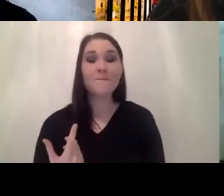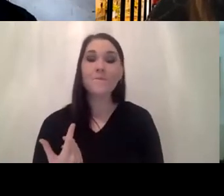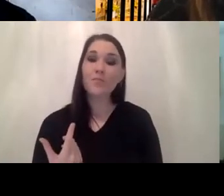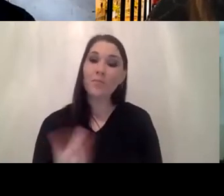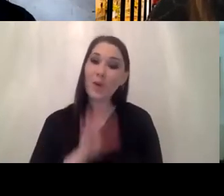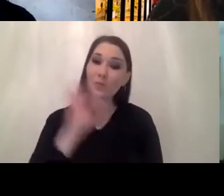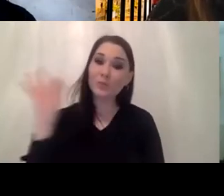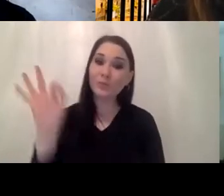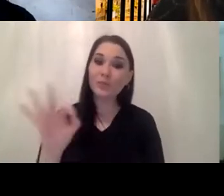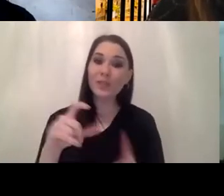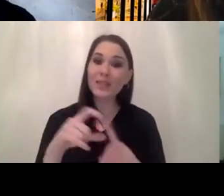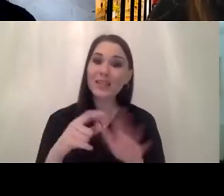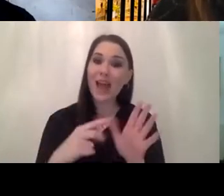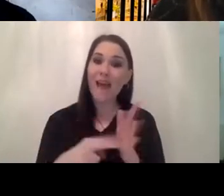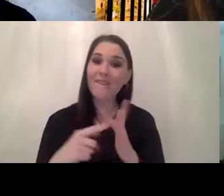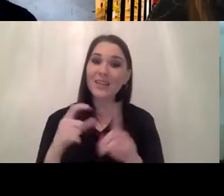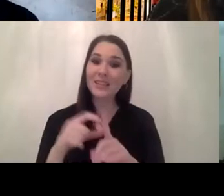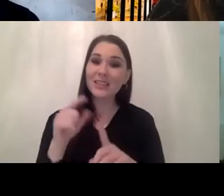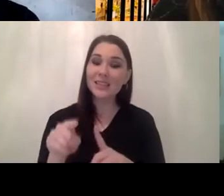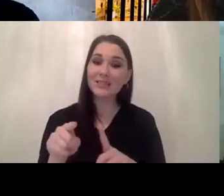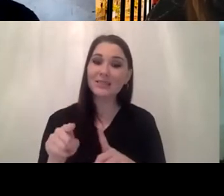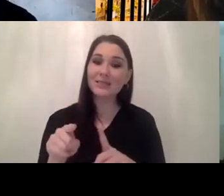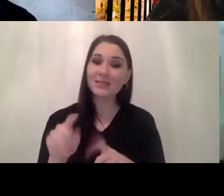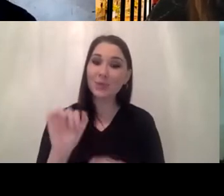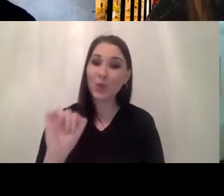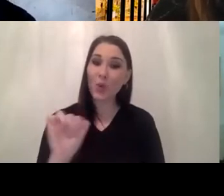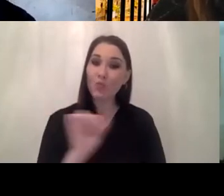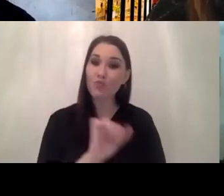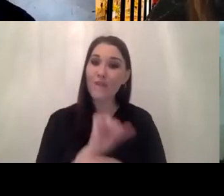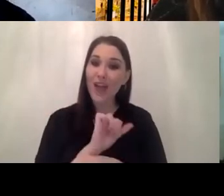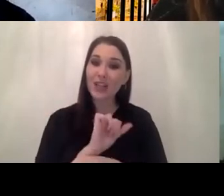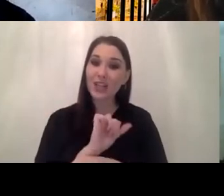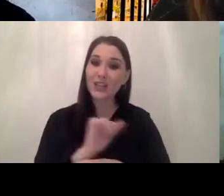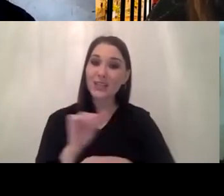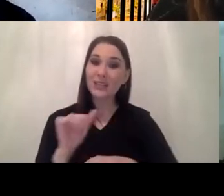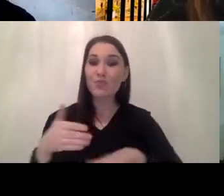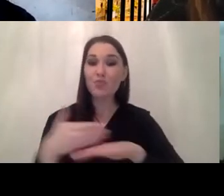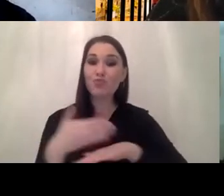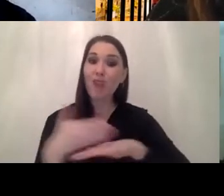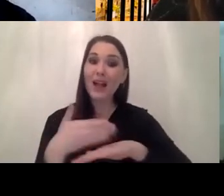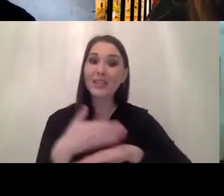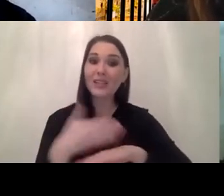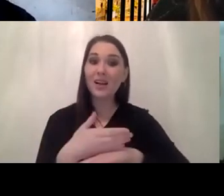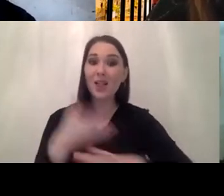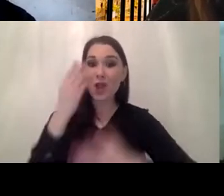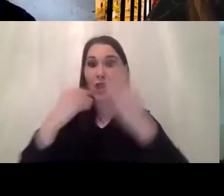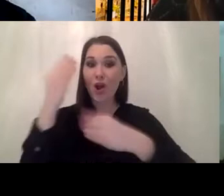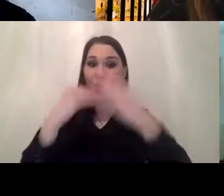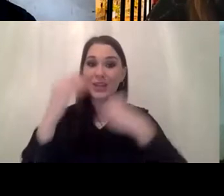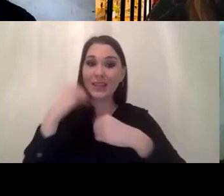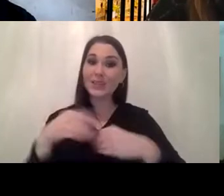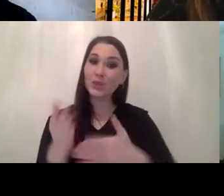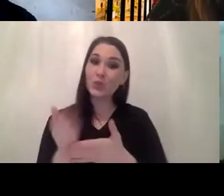the situation from your side, and what are the preventions and practical learnings you may share with